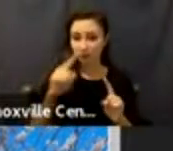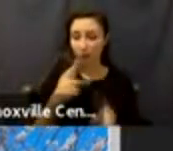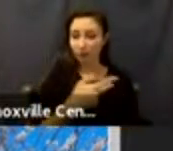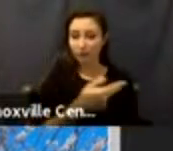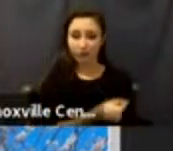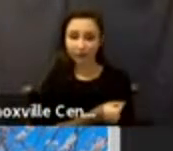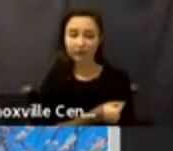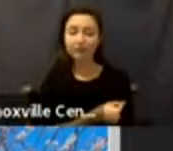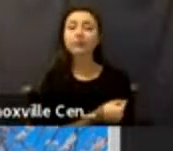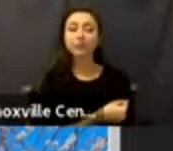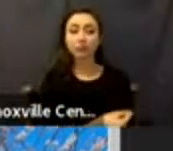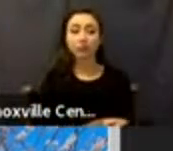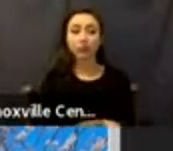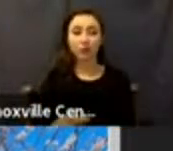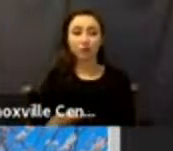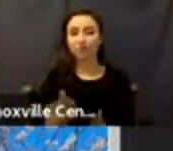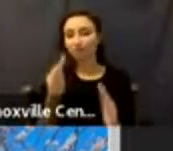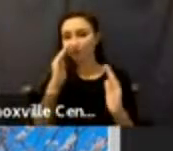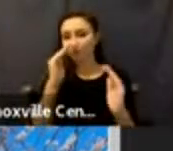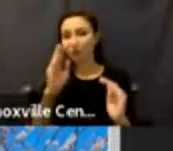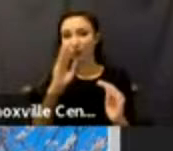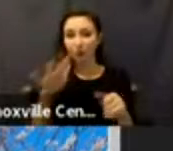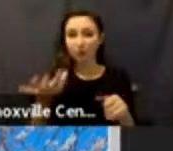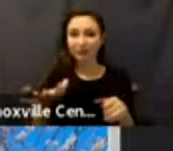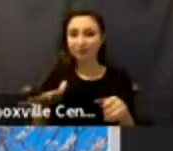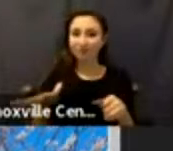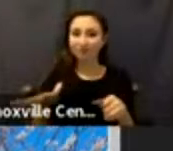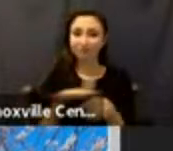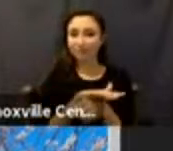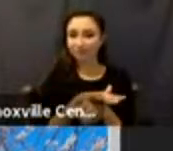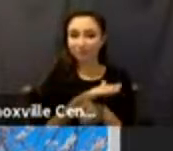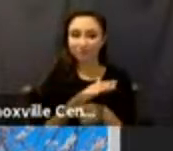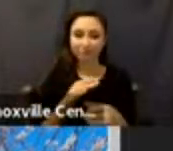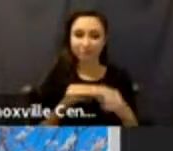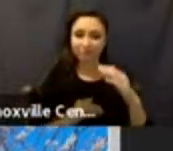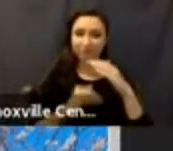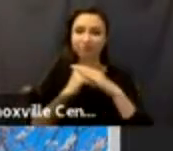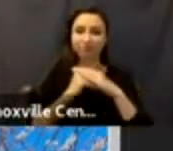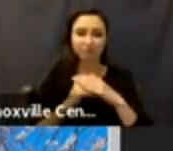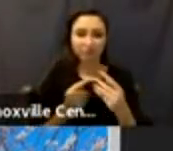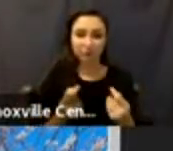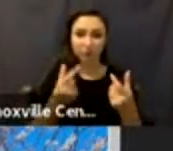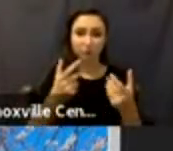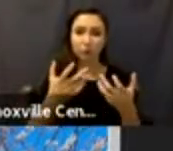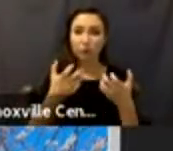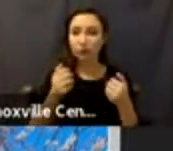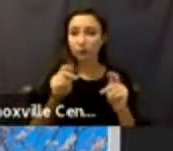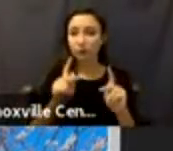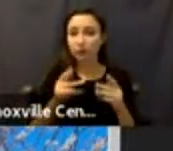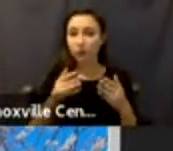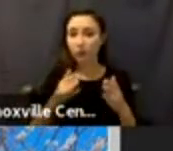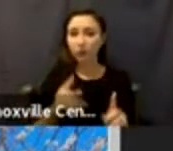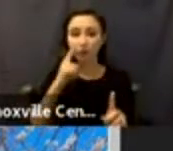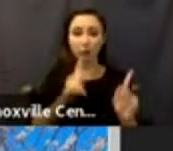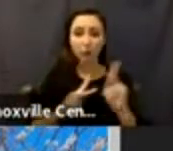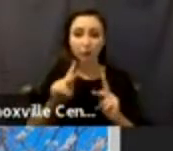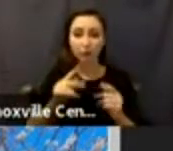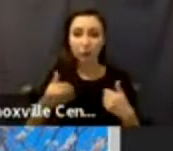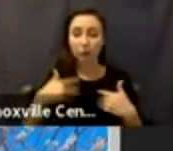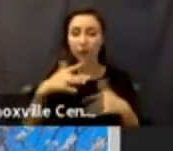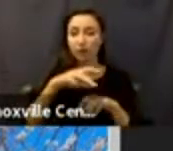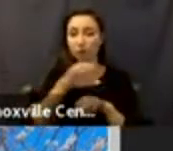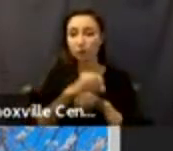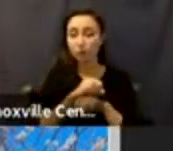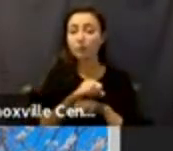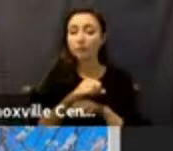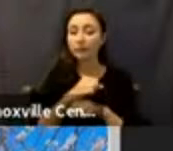other systems, that will fill up quickly, but we want to allow a way for folks to get appointments to receive